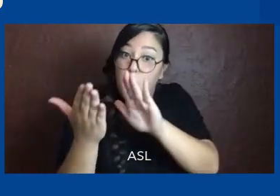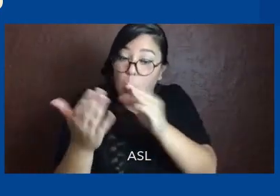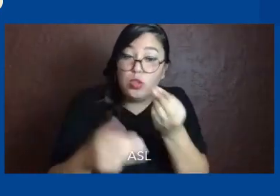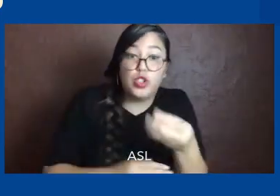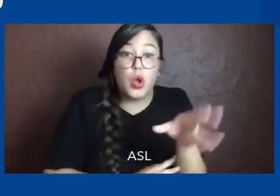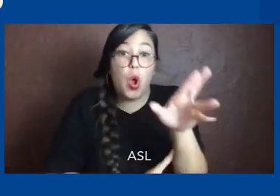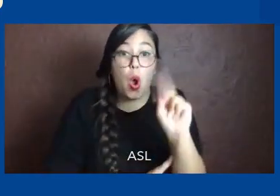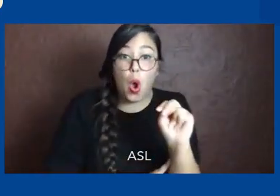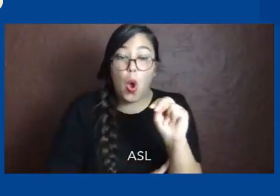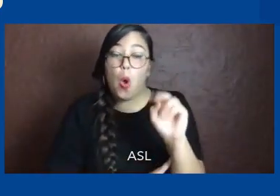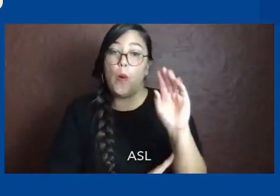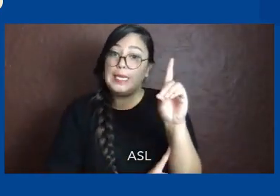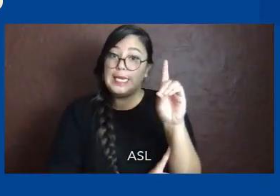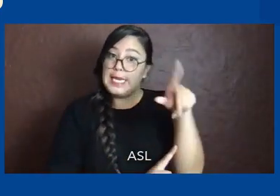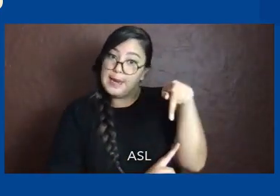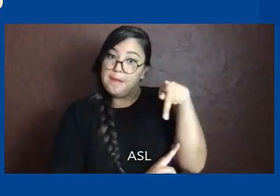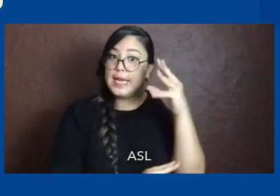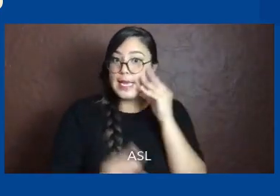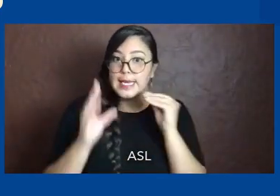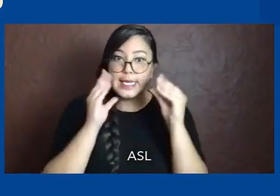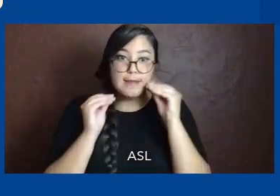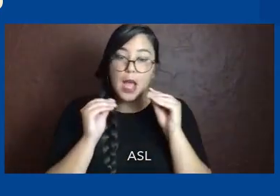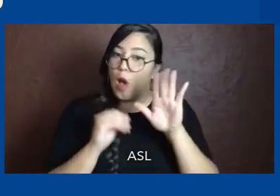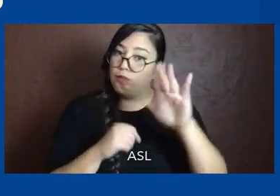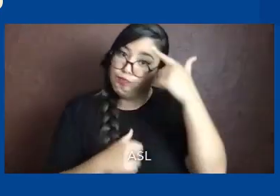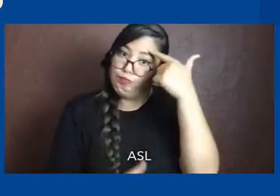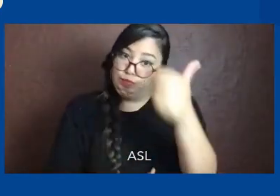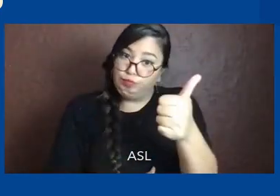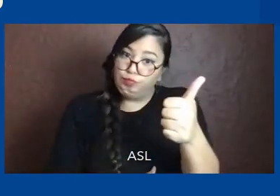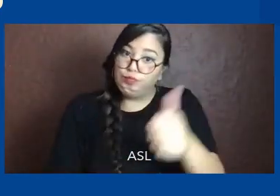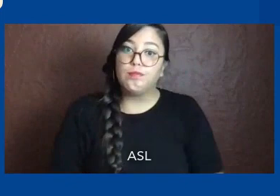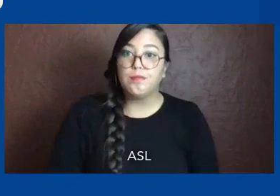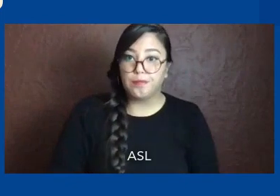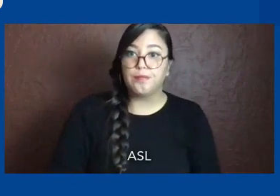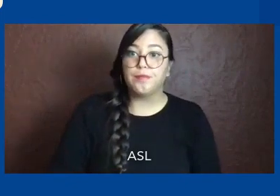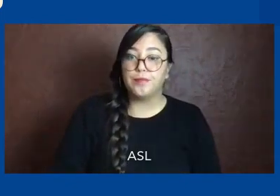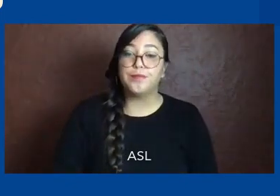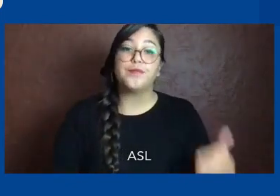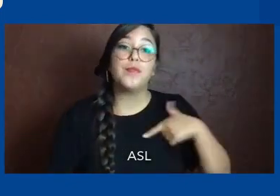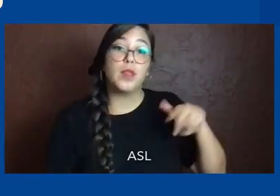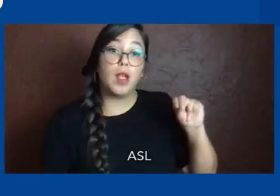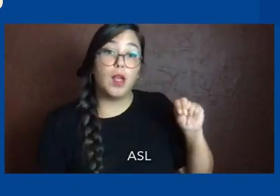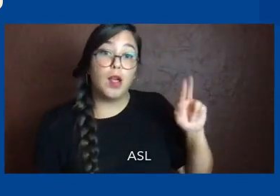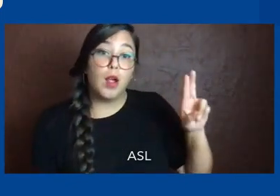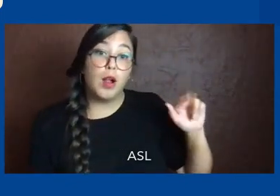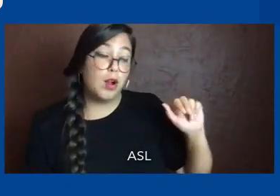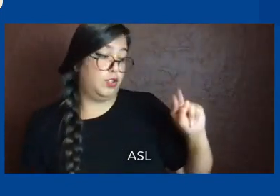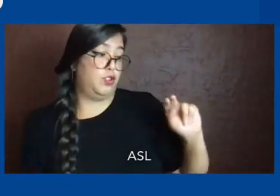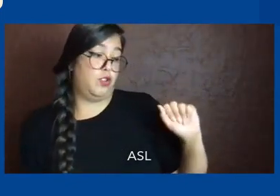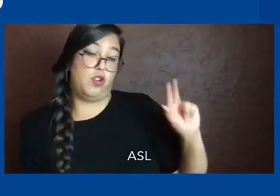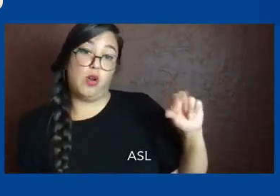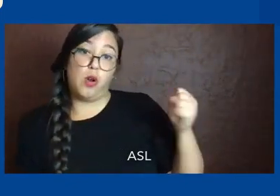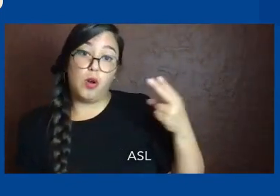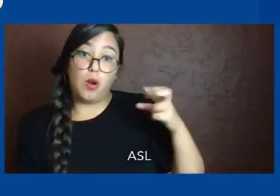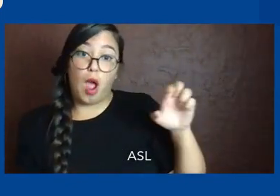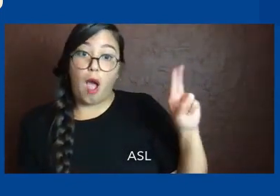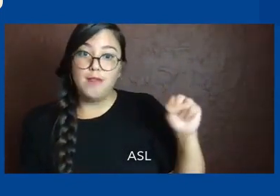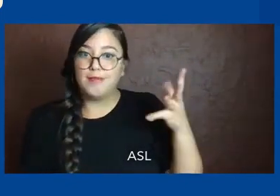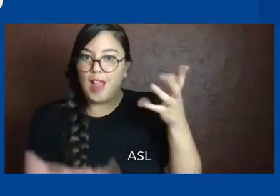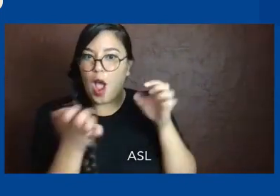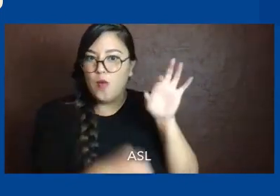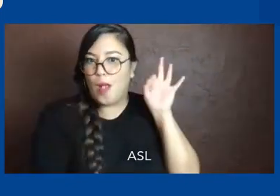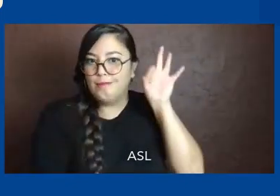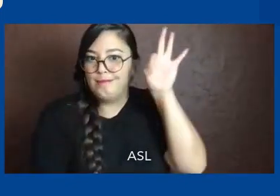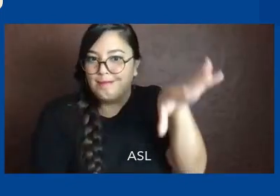independent DP experience. This is Nosheen. I'm just going to jump in with one last